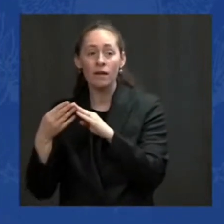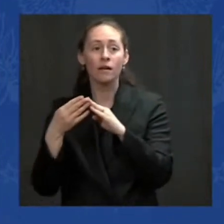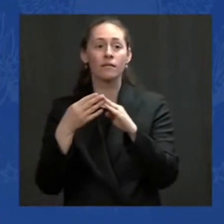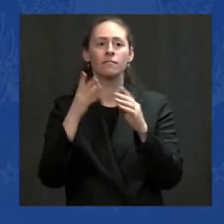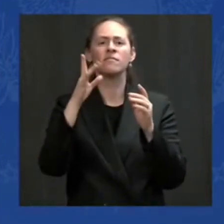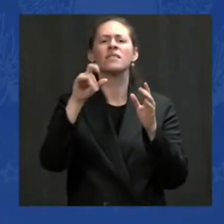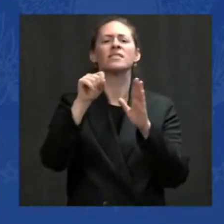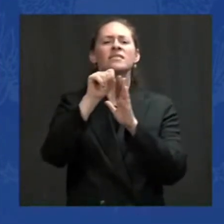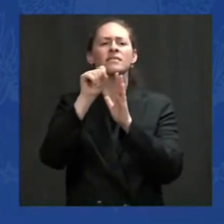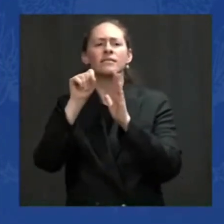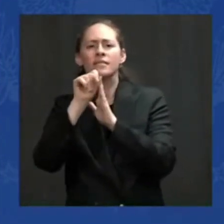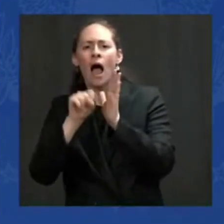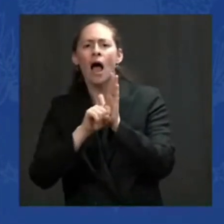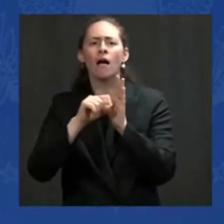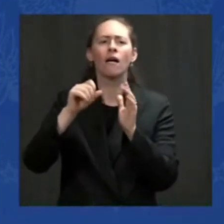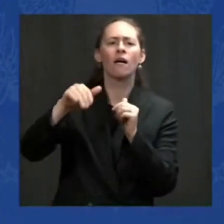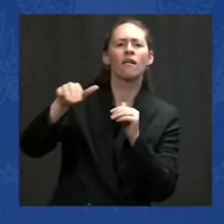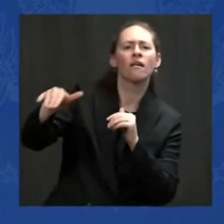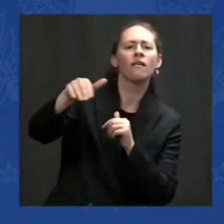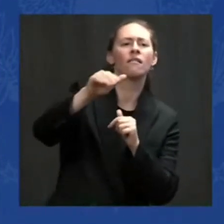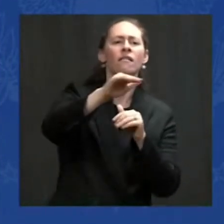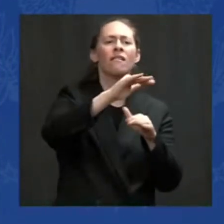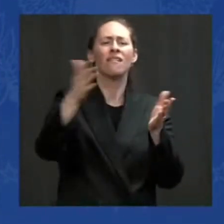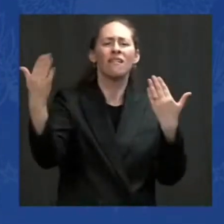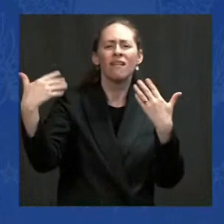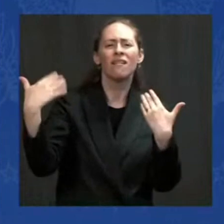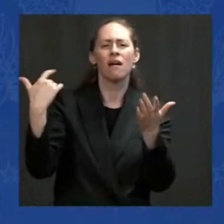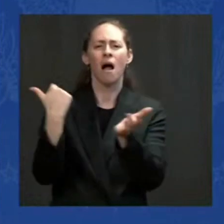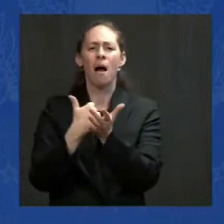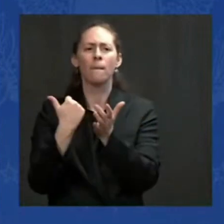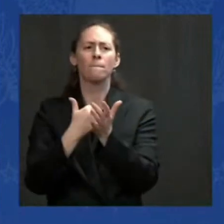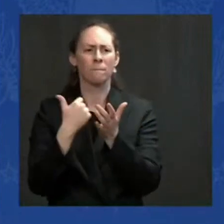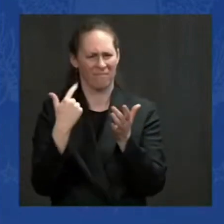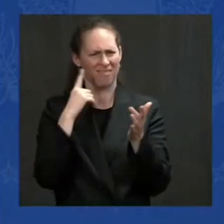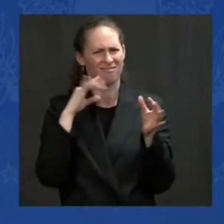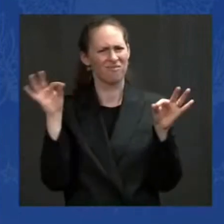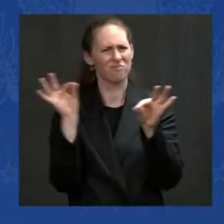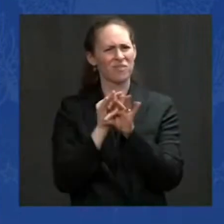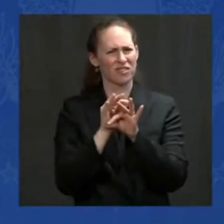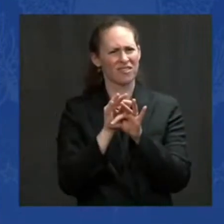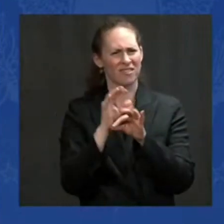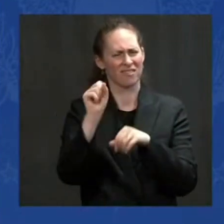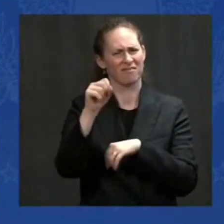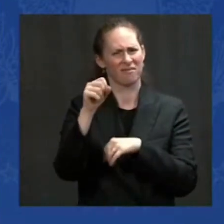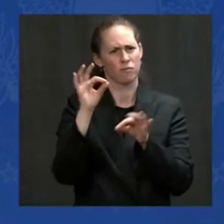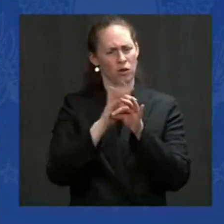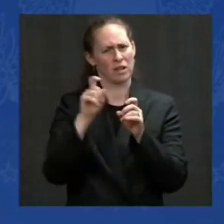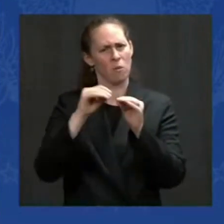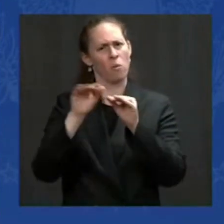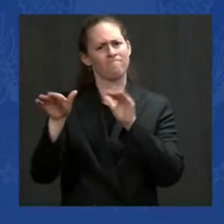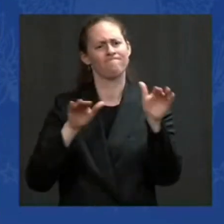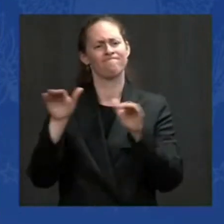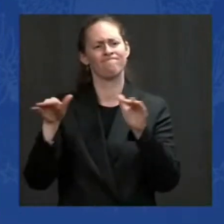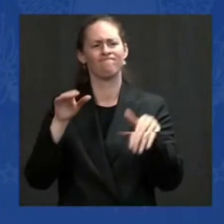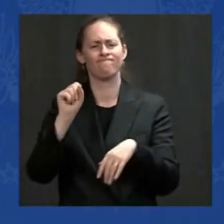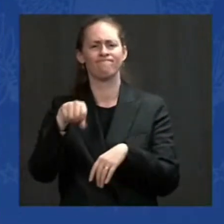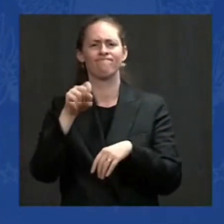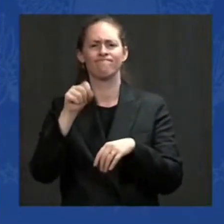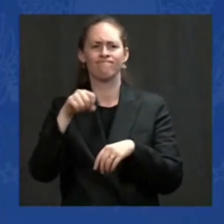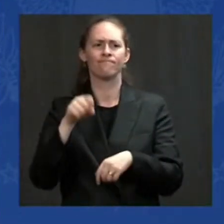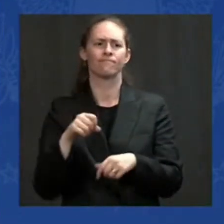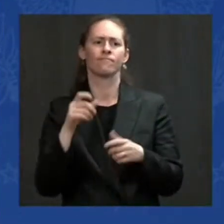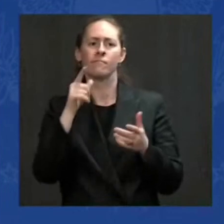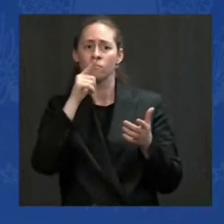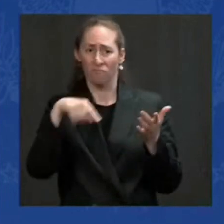contacted neighbors. This is important work that's leading to more vaccinations, and it's done by people who care about